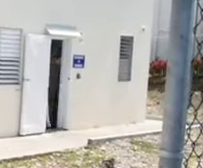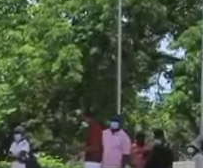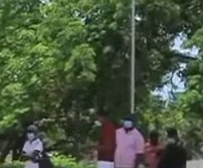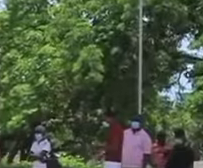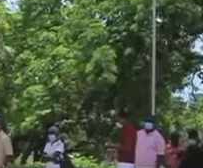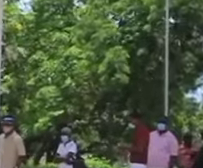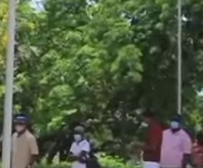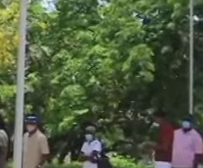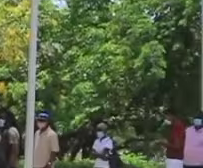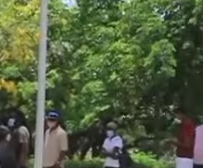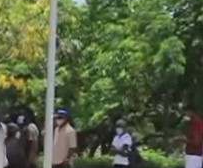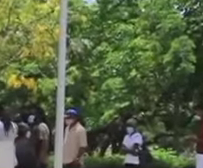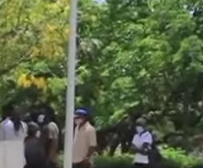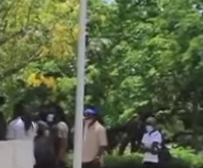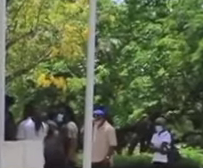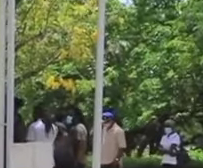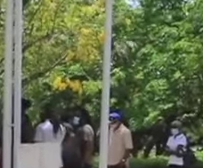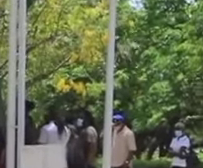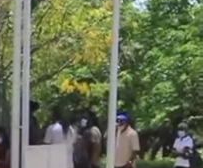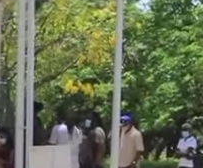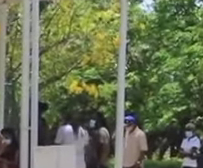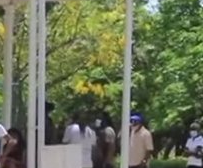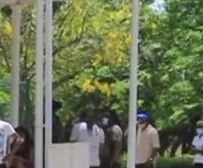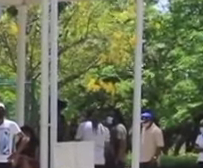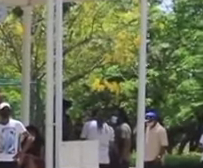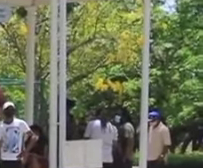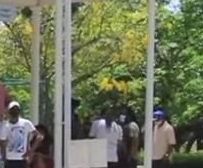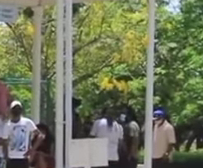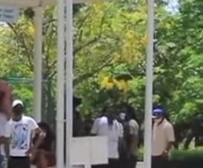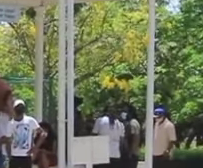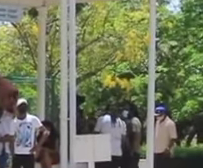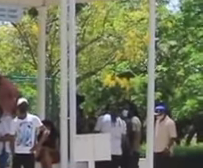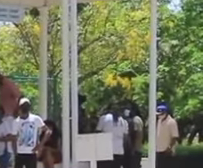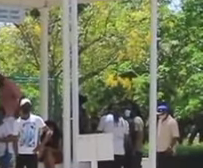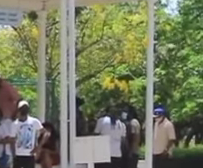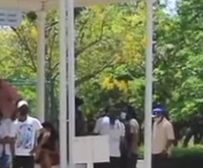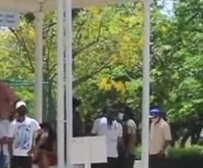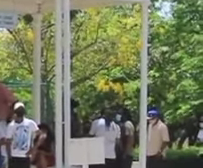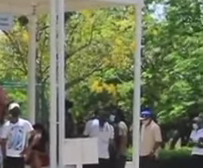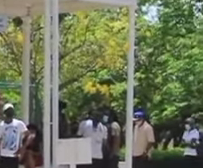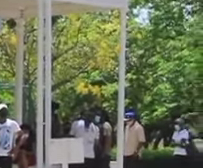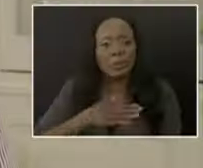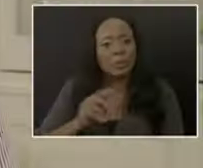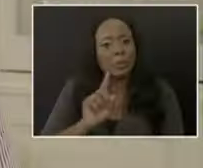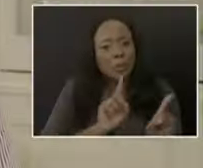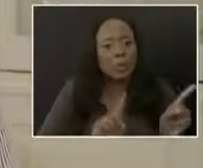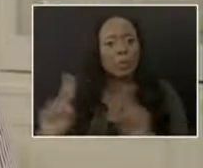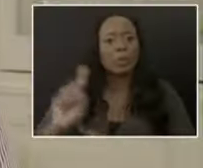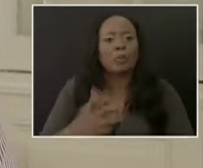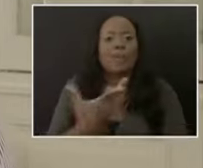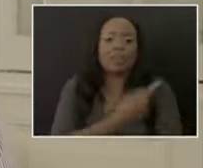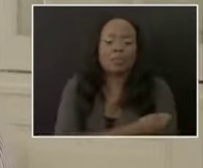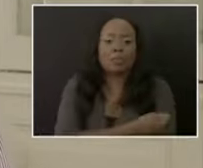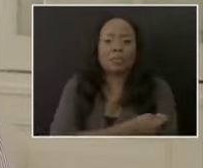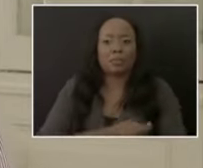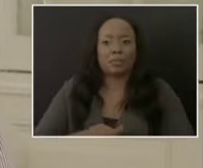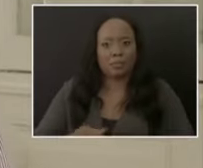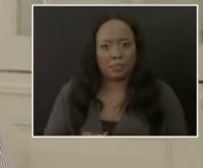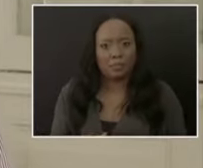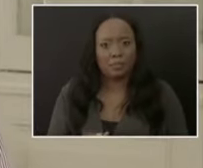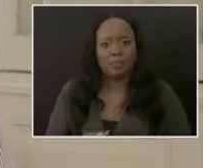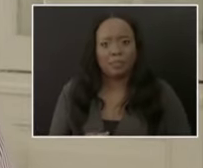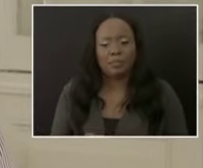virus. He revealed that 90% of the deaths recorded are people who aren't vaccinated. To date,